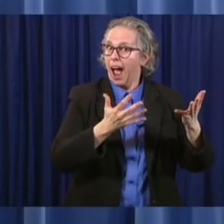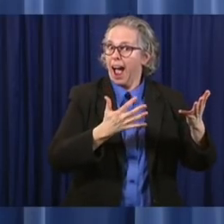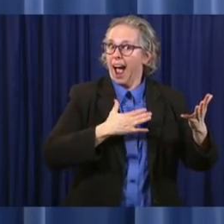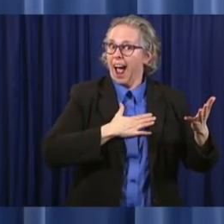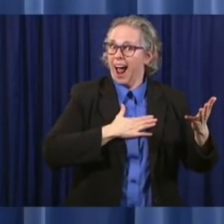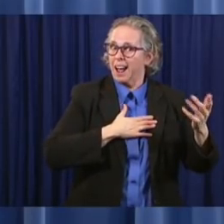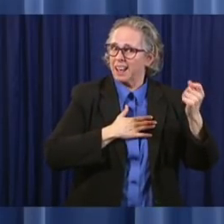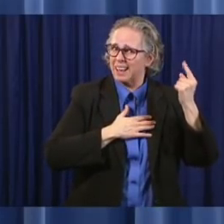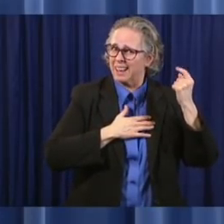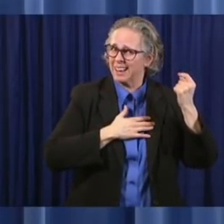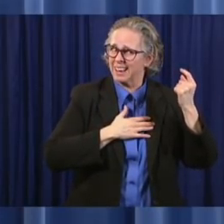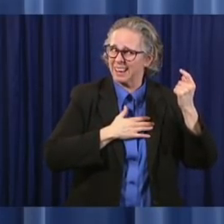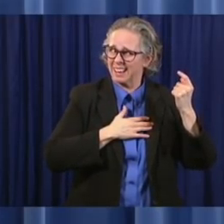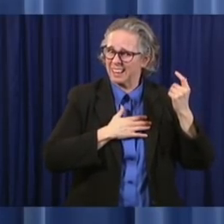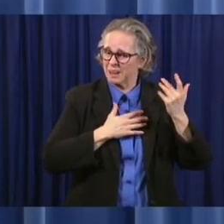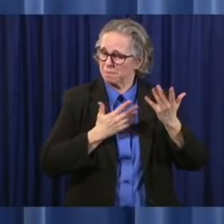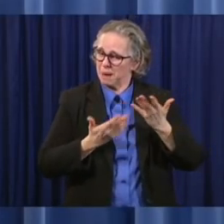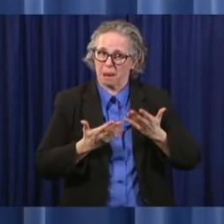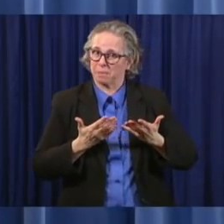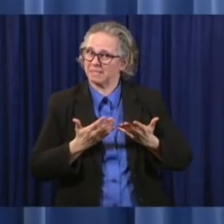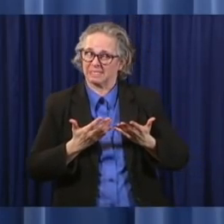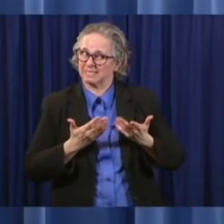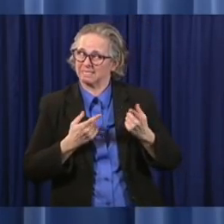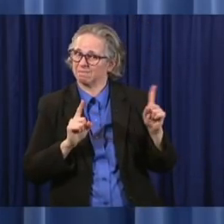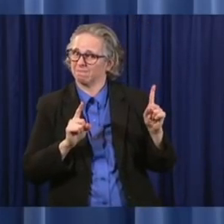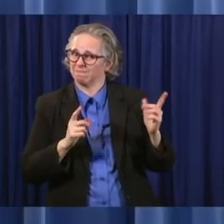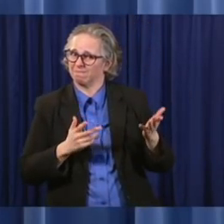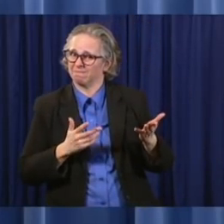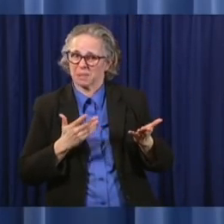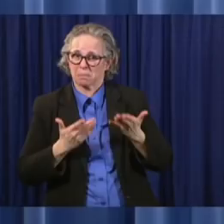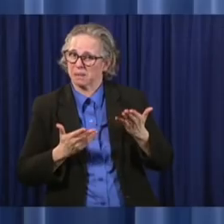while continue to be very, very careful.